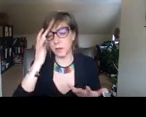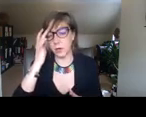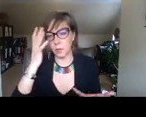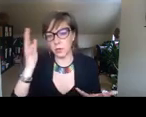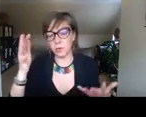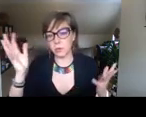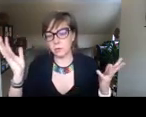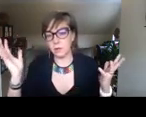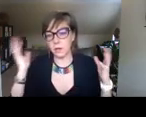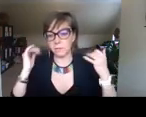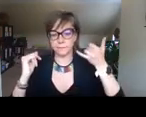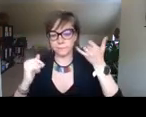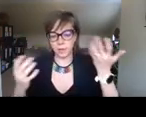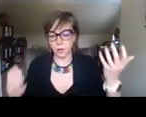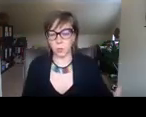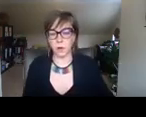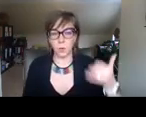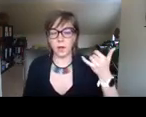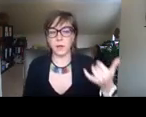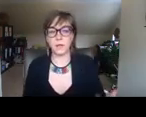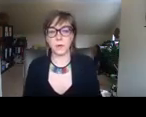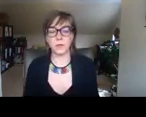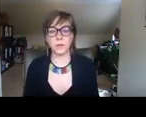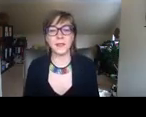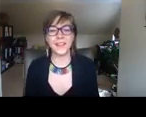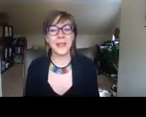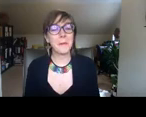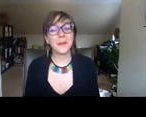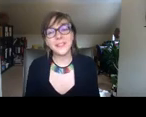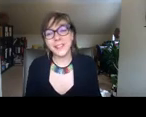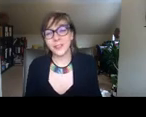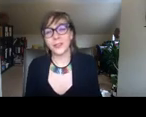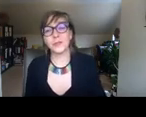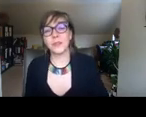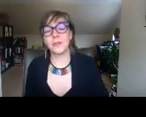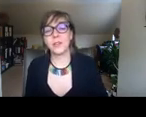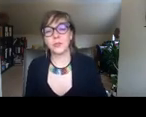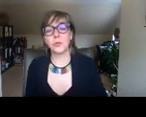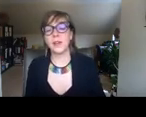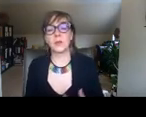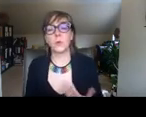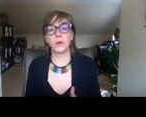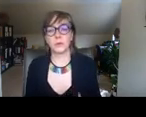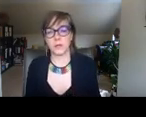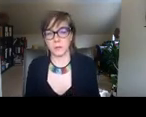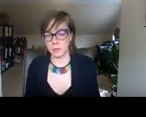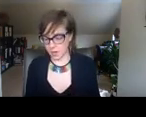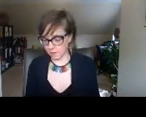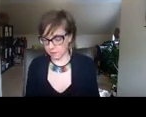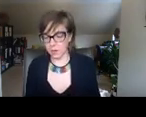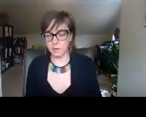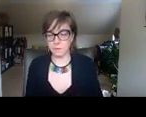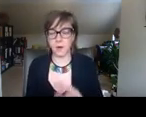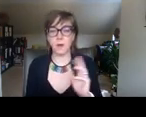it on every commercial and when I'm waiting on the phone for something, but it's also very, very true. And it's a wonderful sentiment to